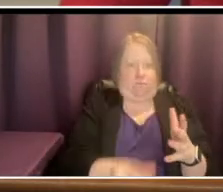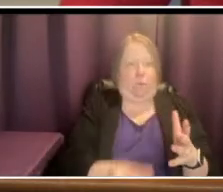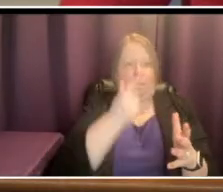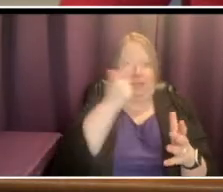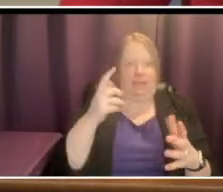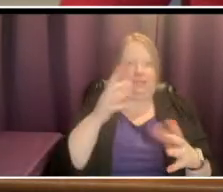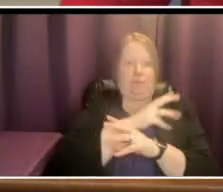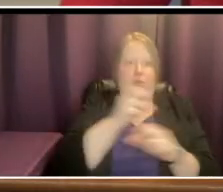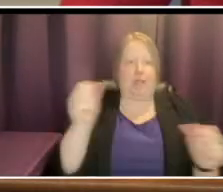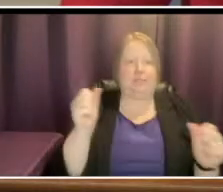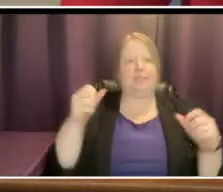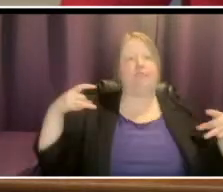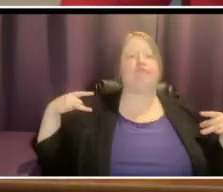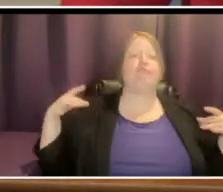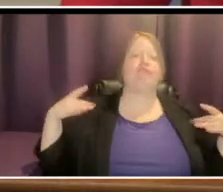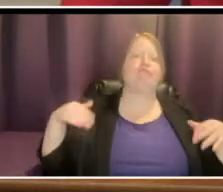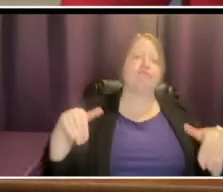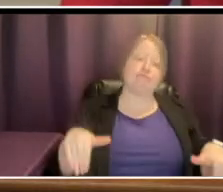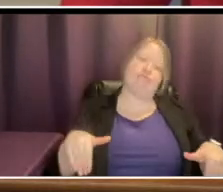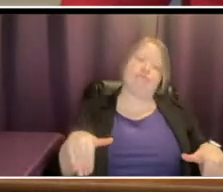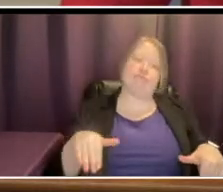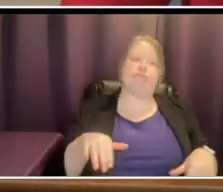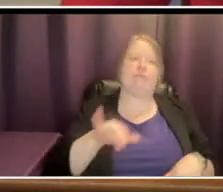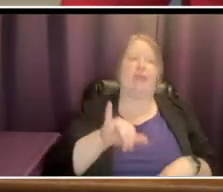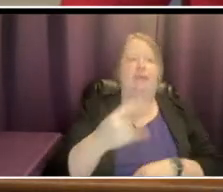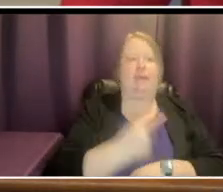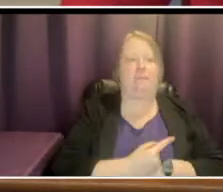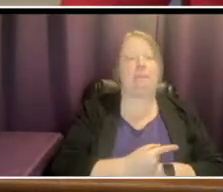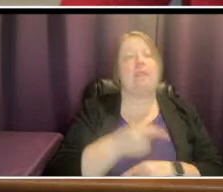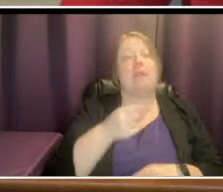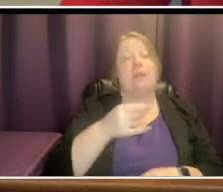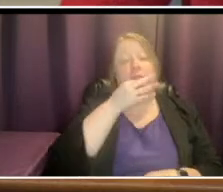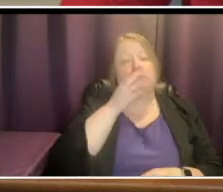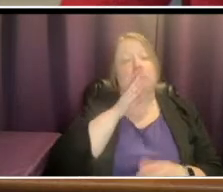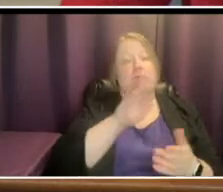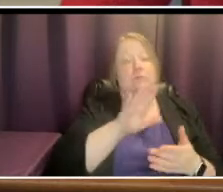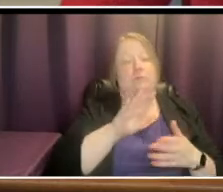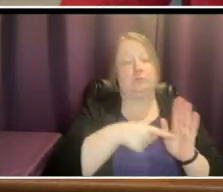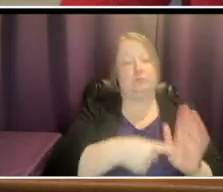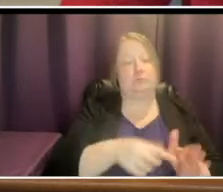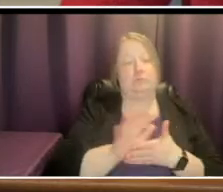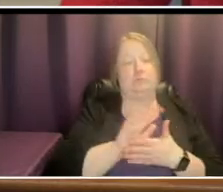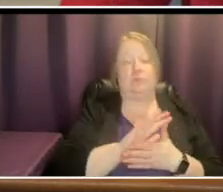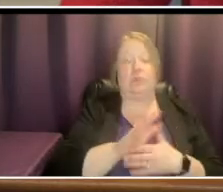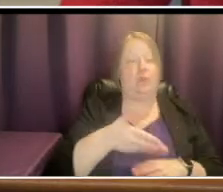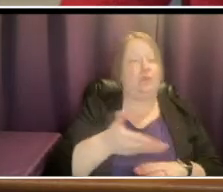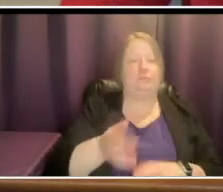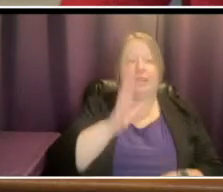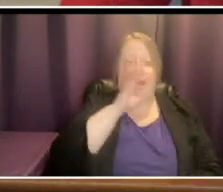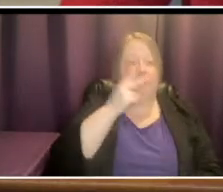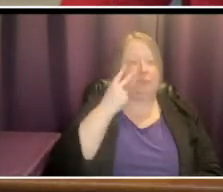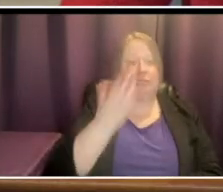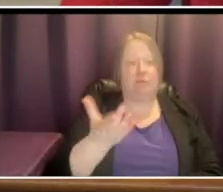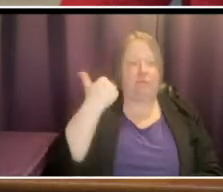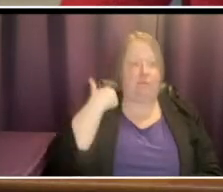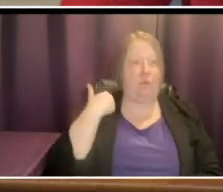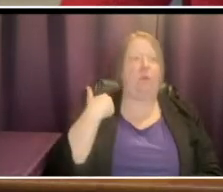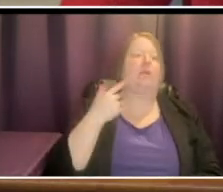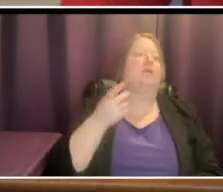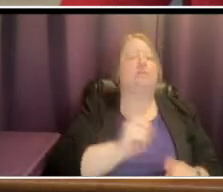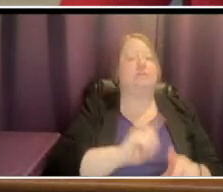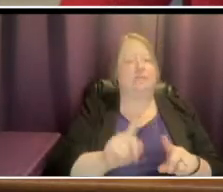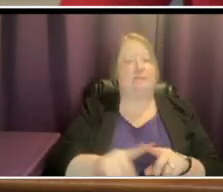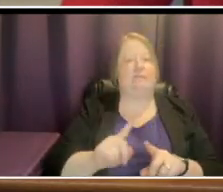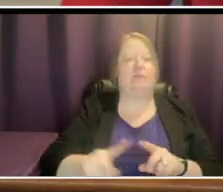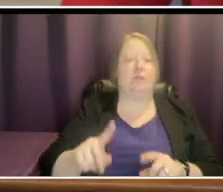you're about to see is previously unseen footage of congressional leaders, both Republicans and Democrats, as they were taken to a secure